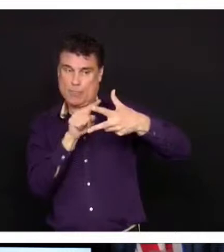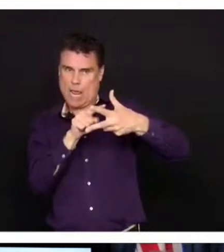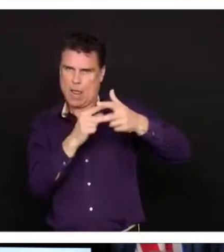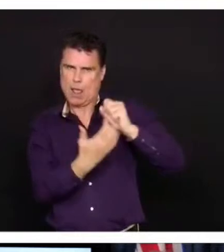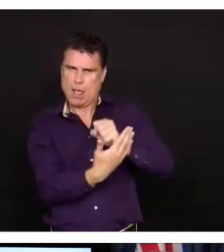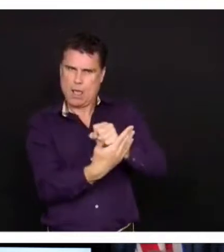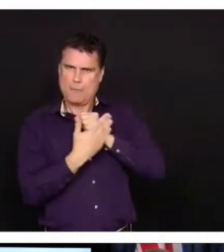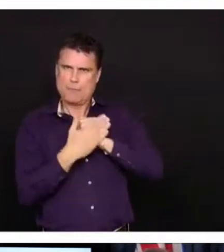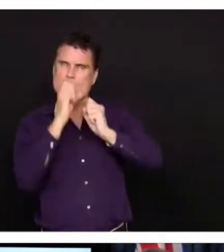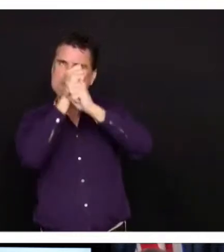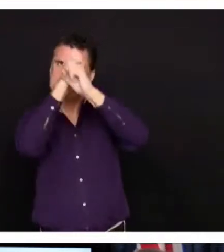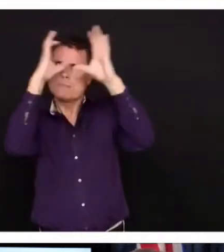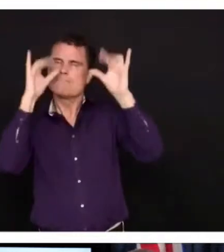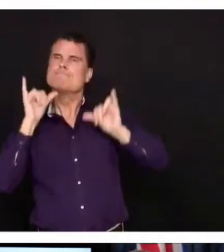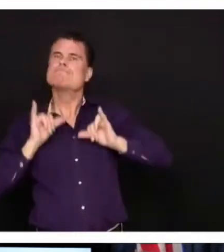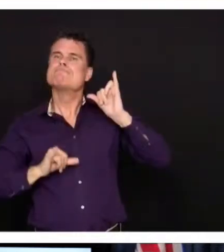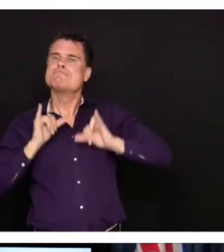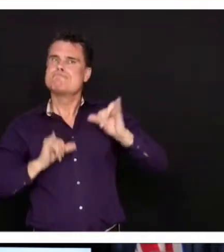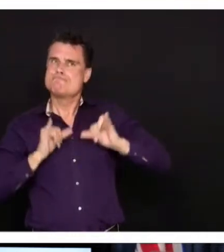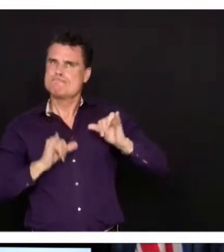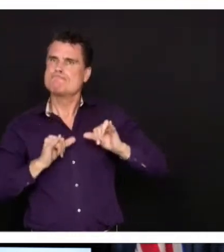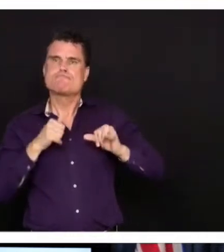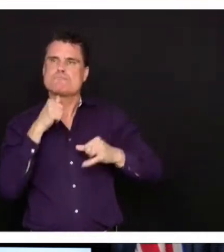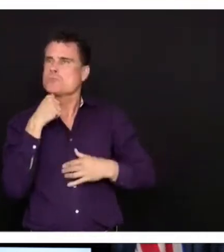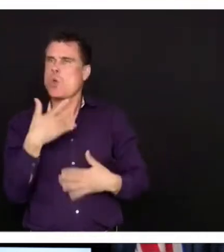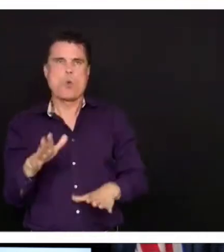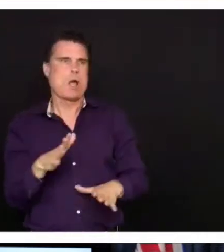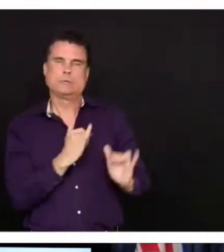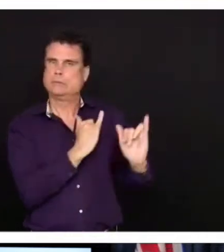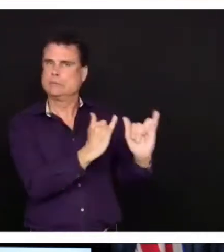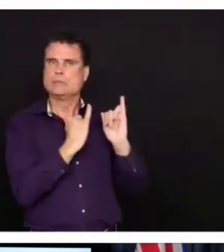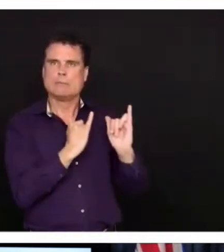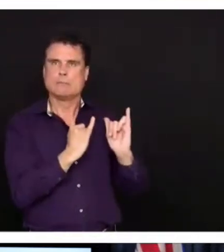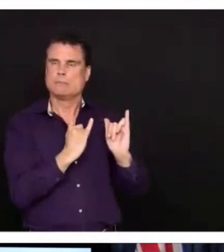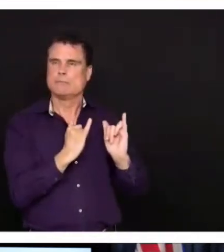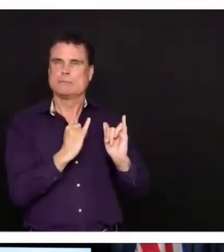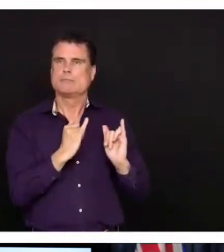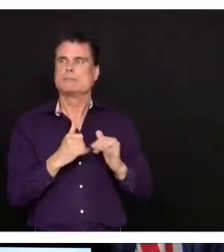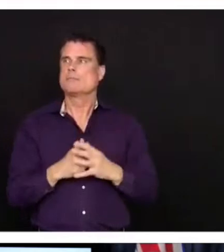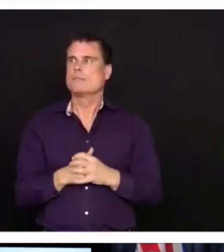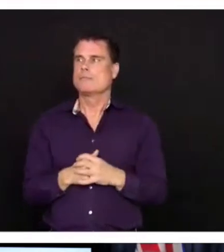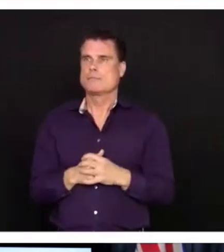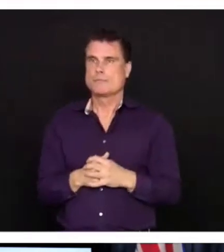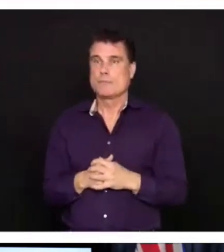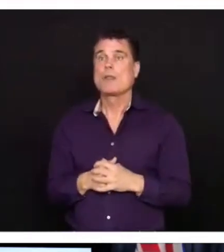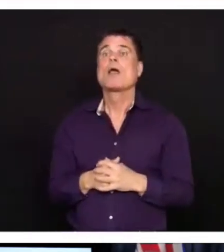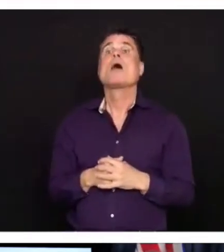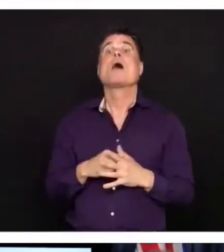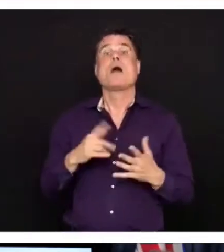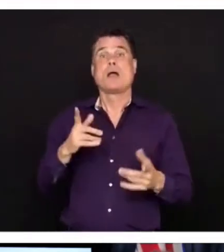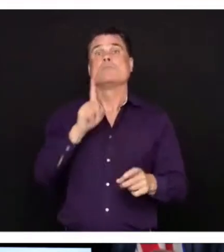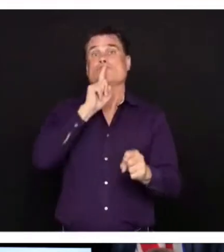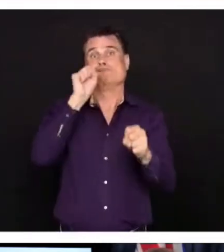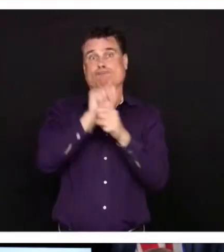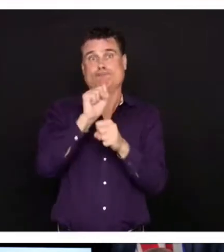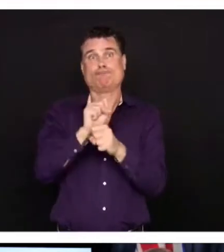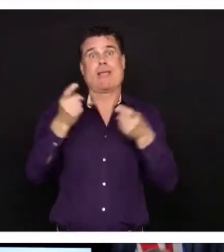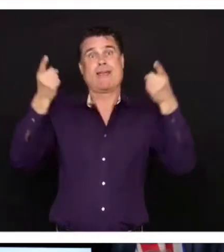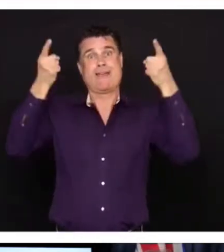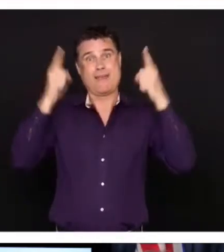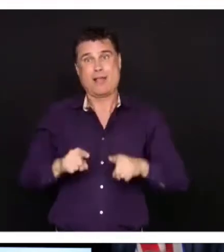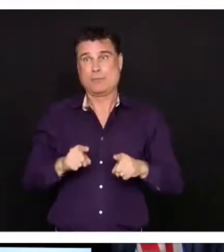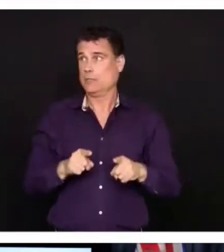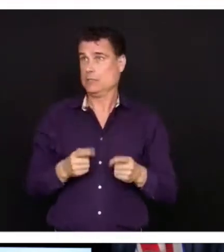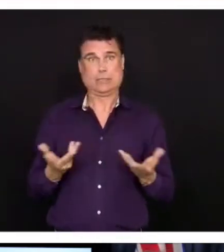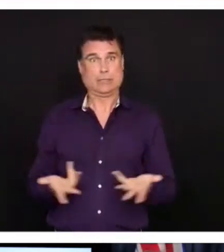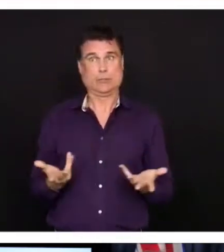more about the epidemic in Italy, and that goes forward. We see that Hubei, which had already leveled off at the